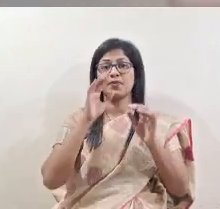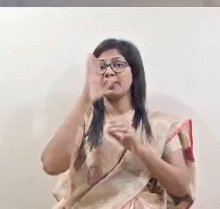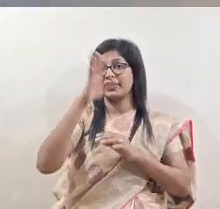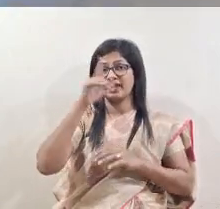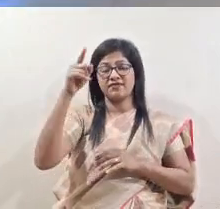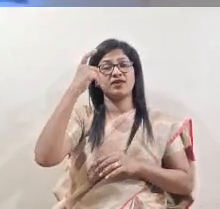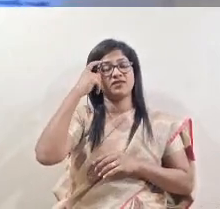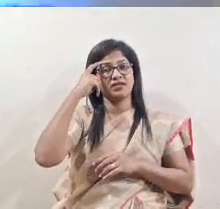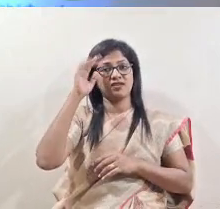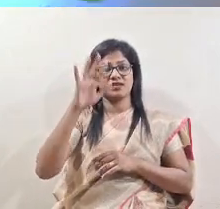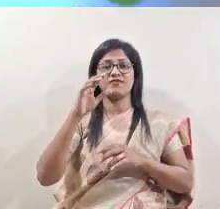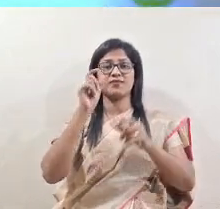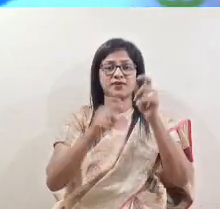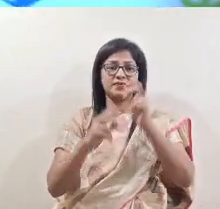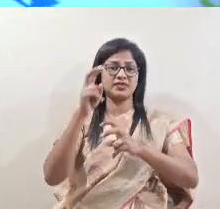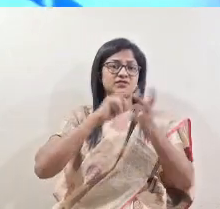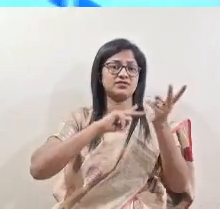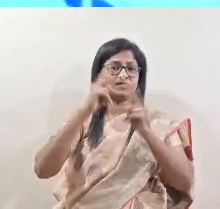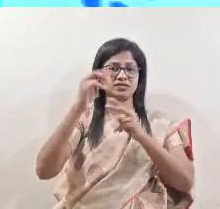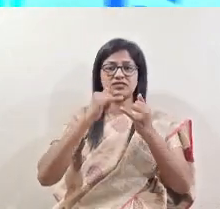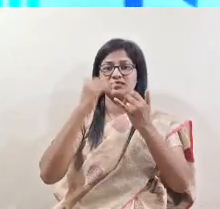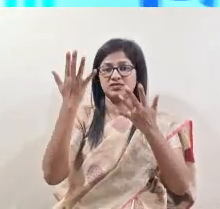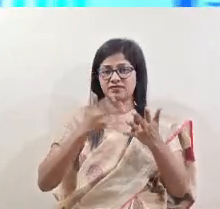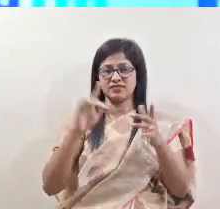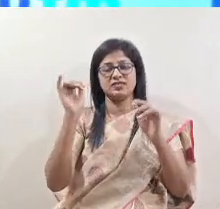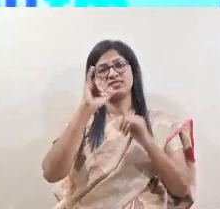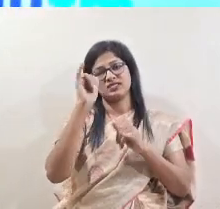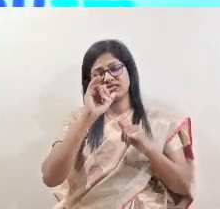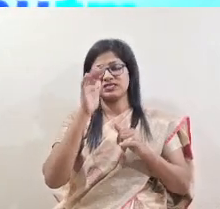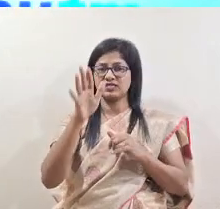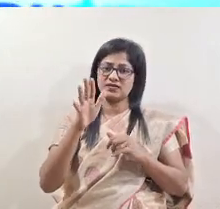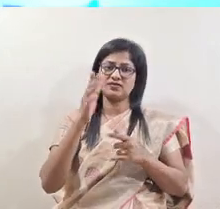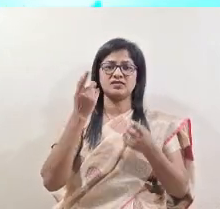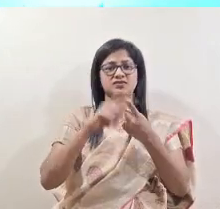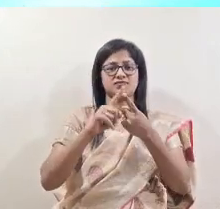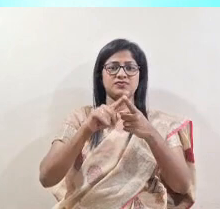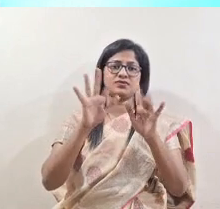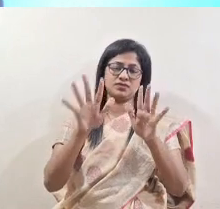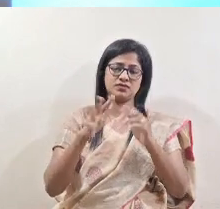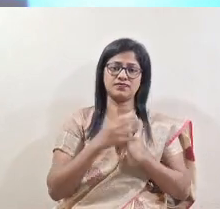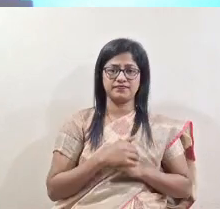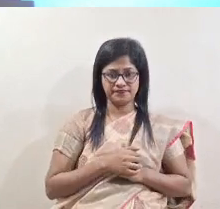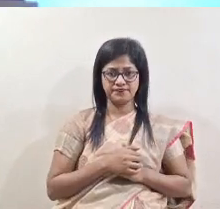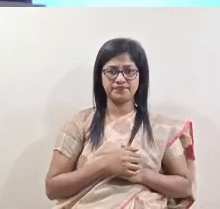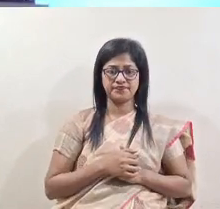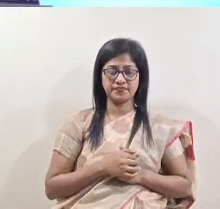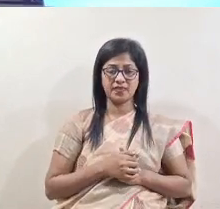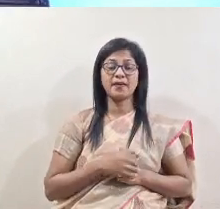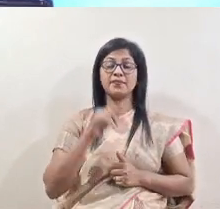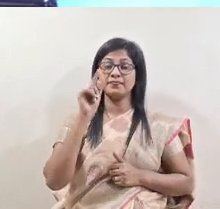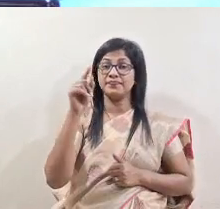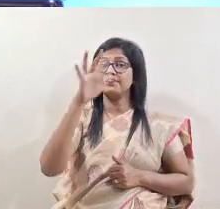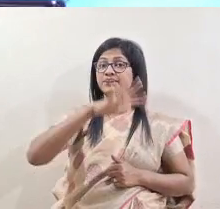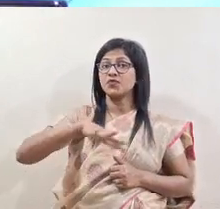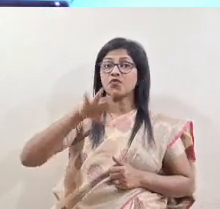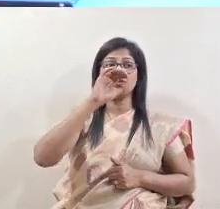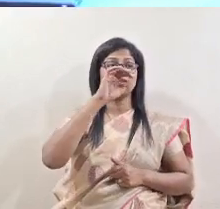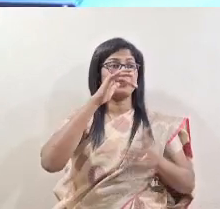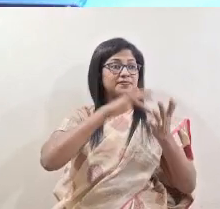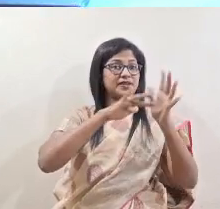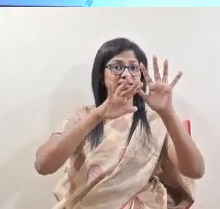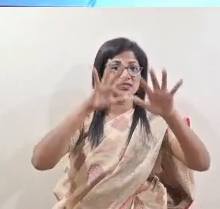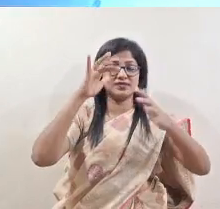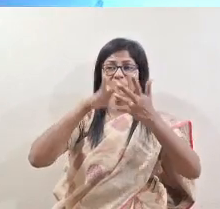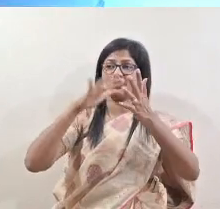was something that we actually thought of, public transit facilities where you have similar kind of situations. But of course, each of these locations